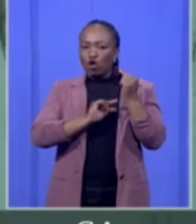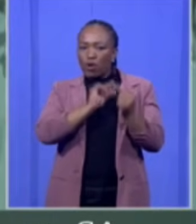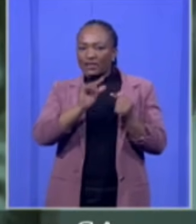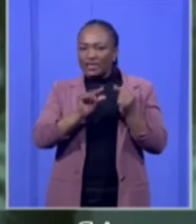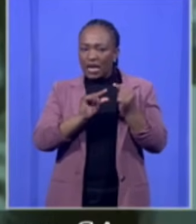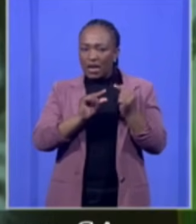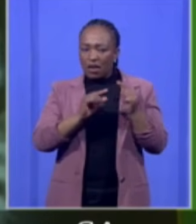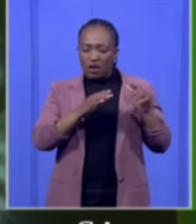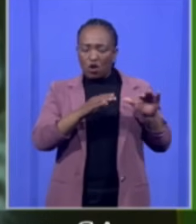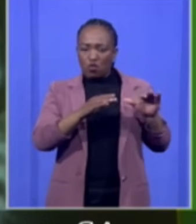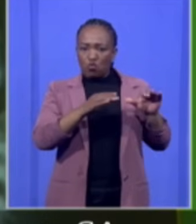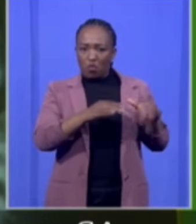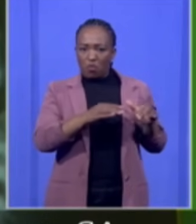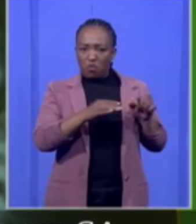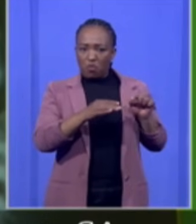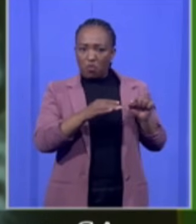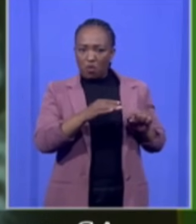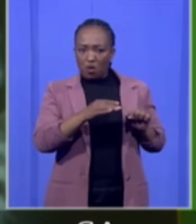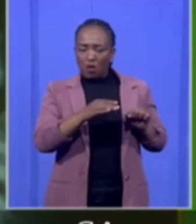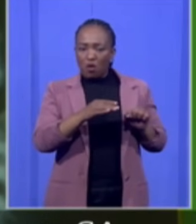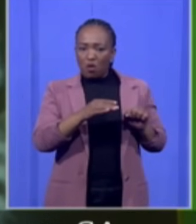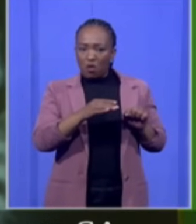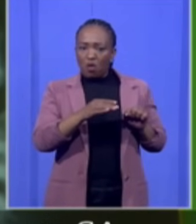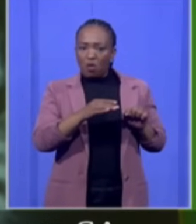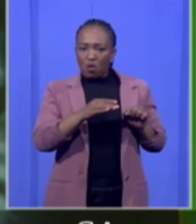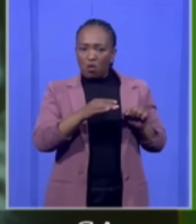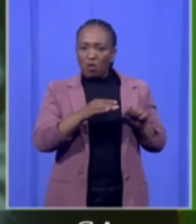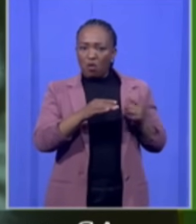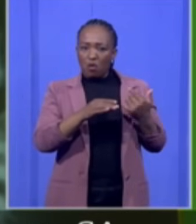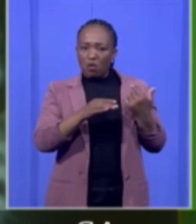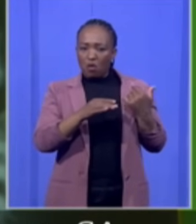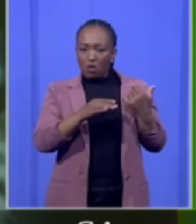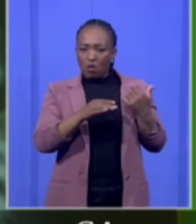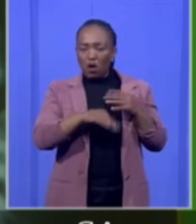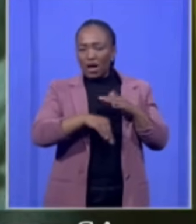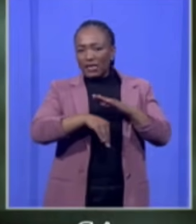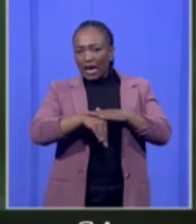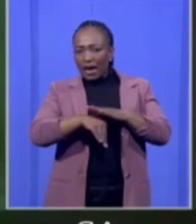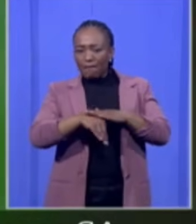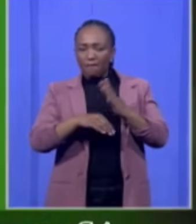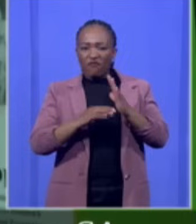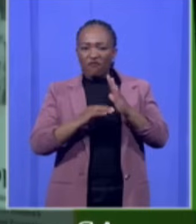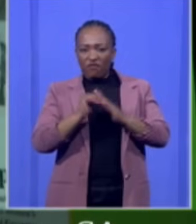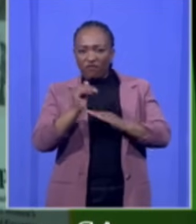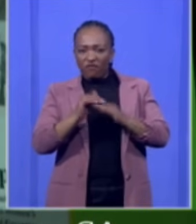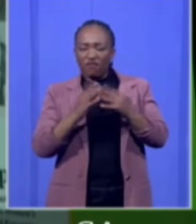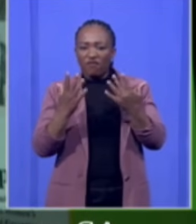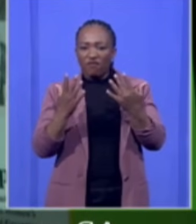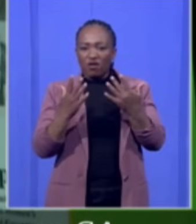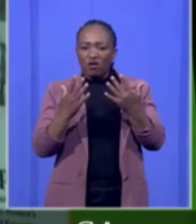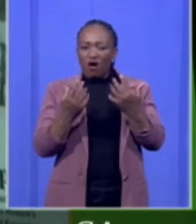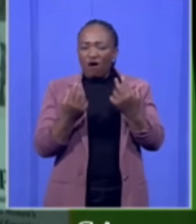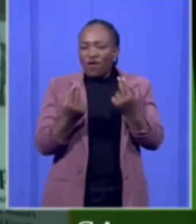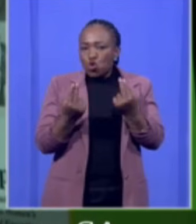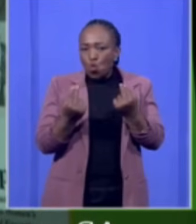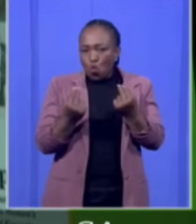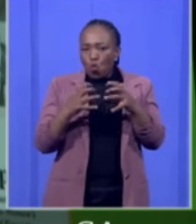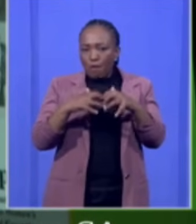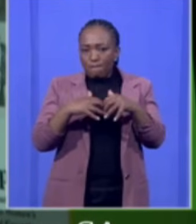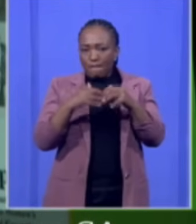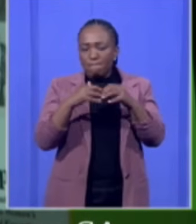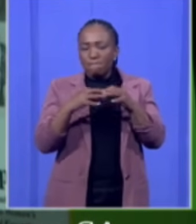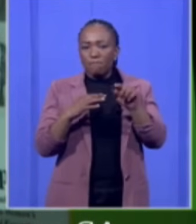two, that bridged these two periods. The period of struggle and the period of construction, of the construction of the new. And I